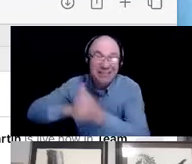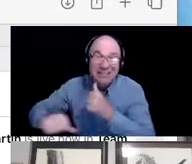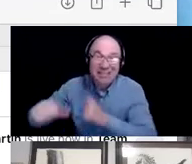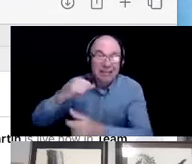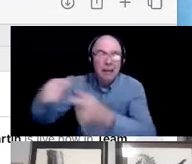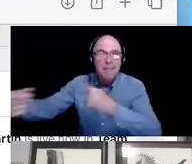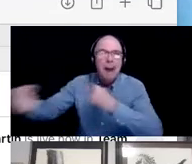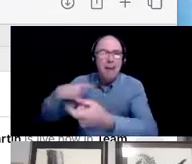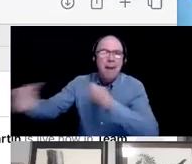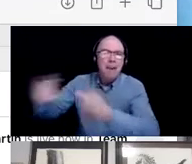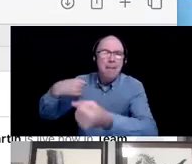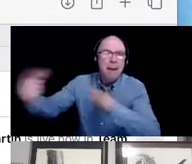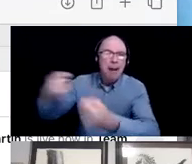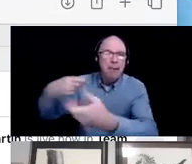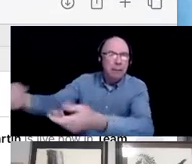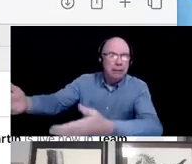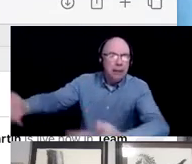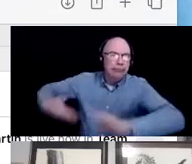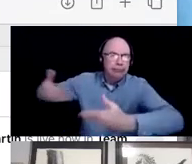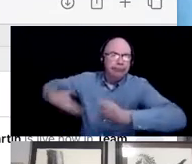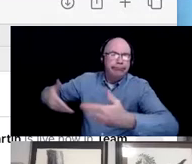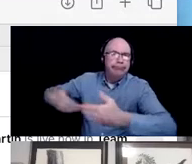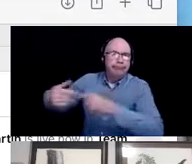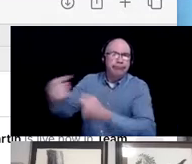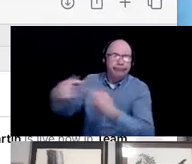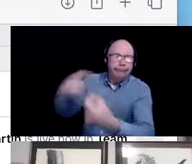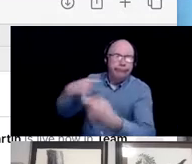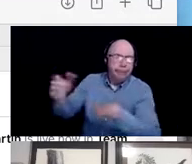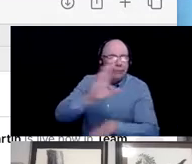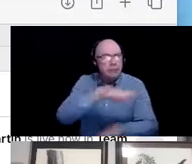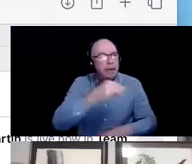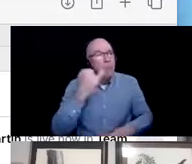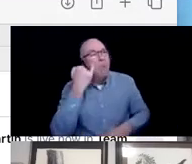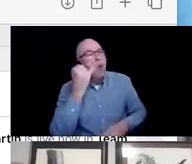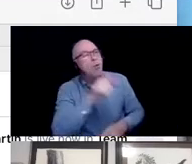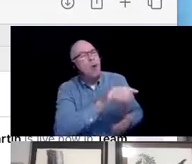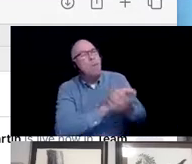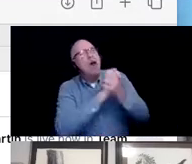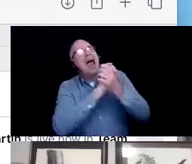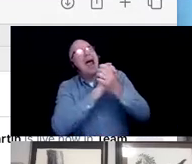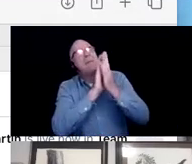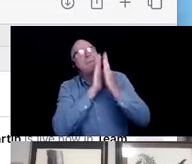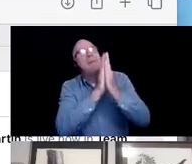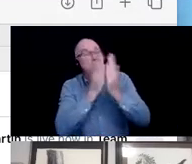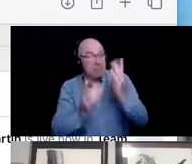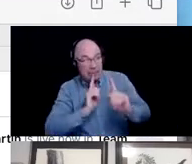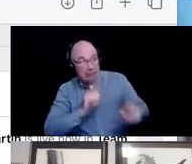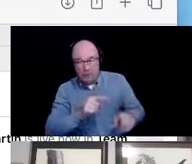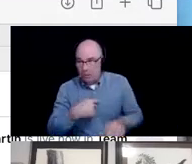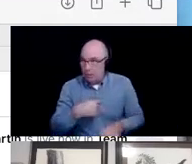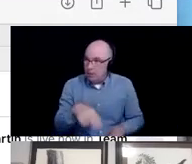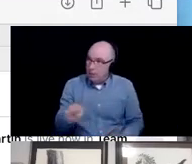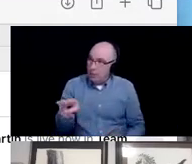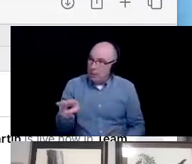sending me testimonies. She kept encouraging me. She said, suppose this is the answer to your prayers. I didn't know if I could quite go